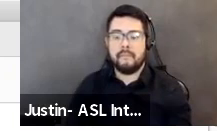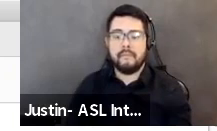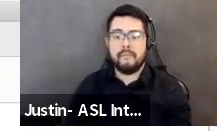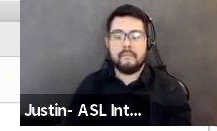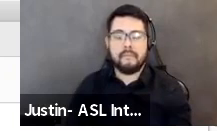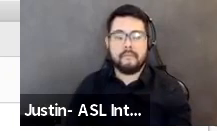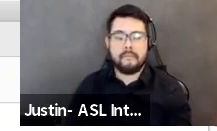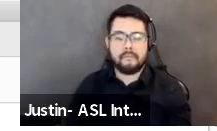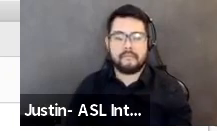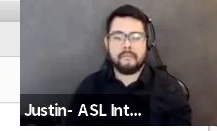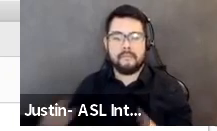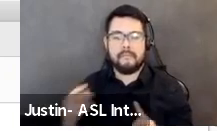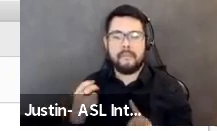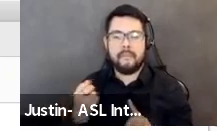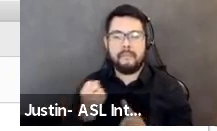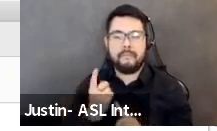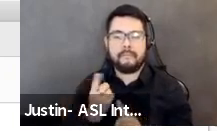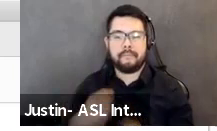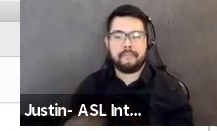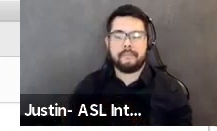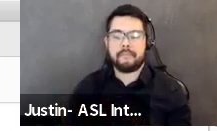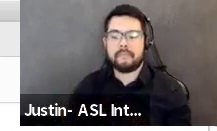can advance the